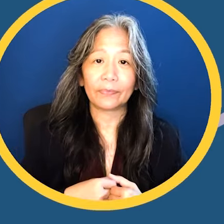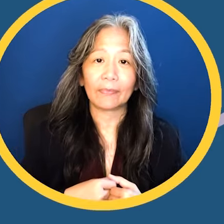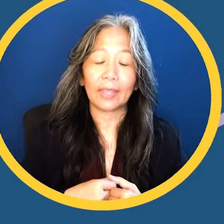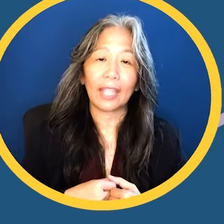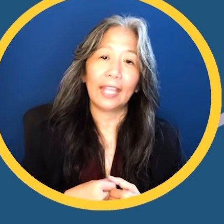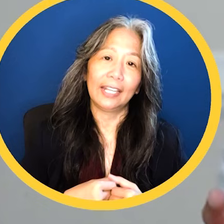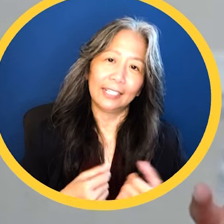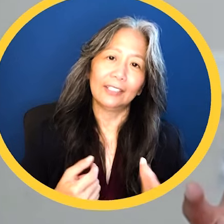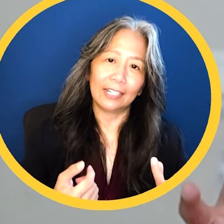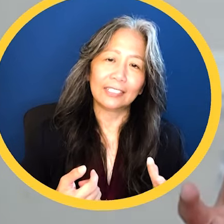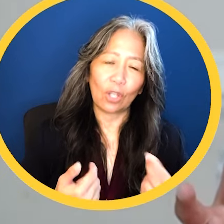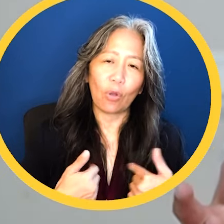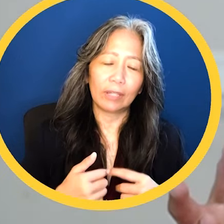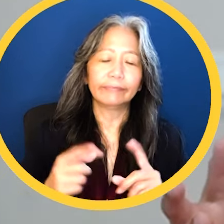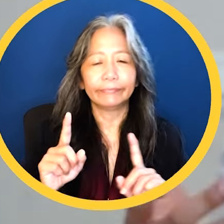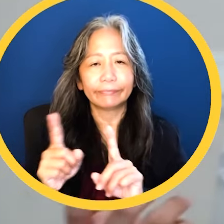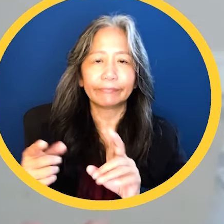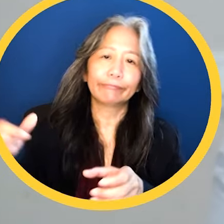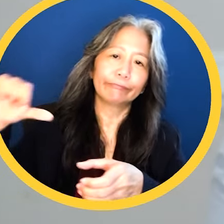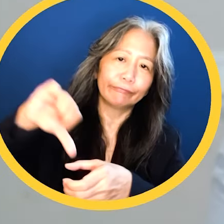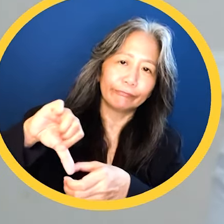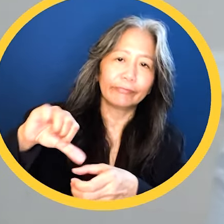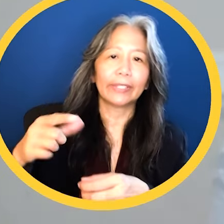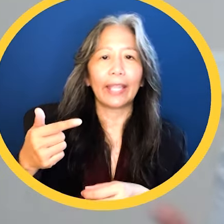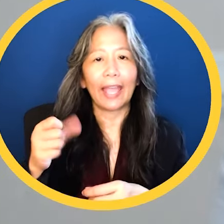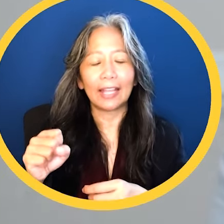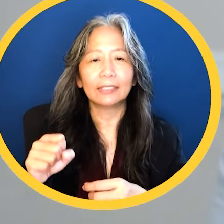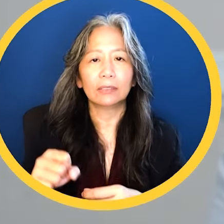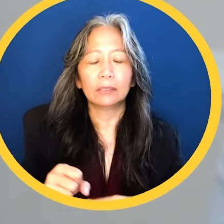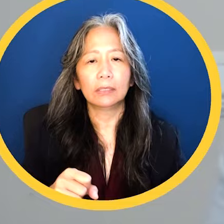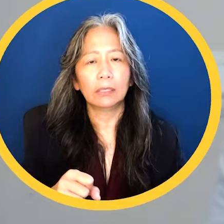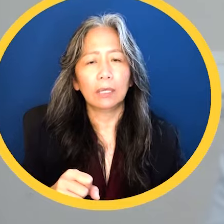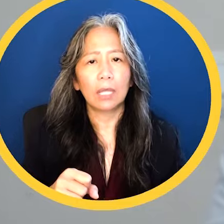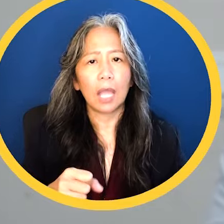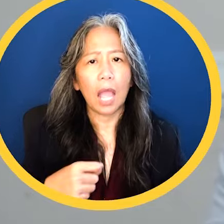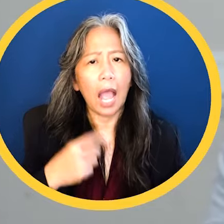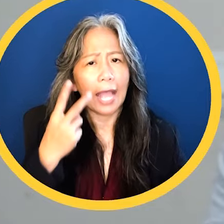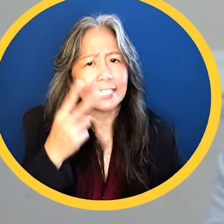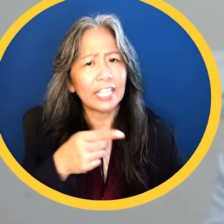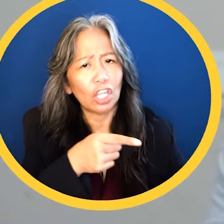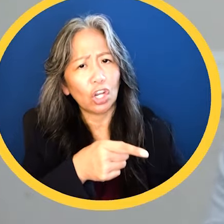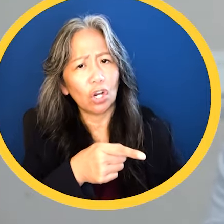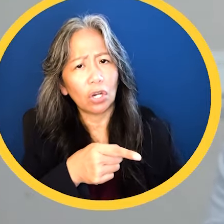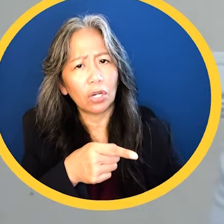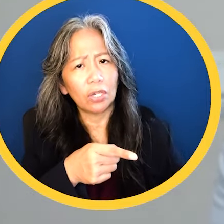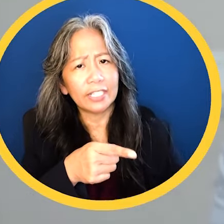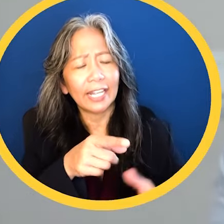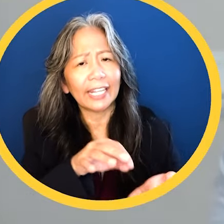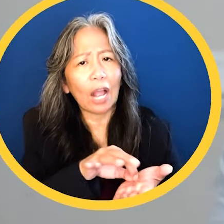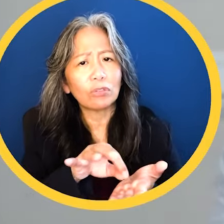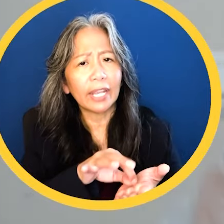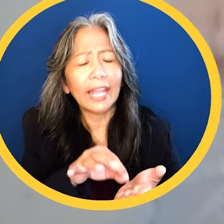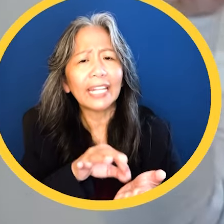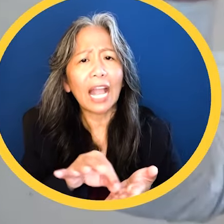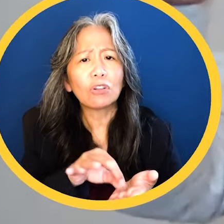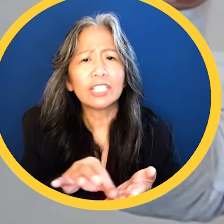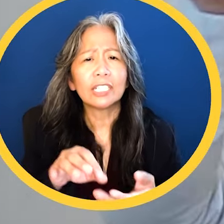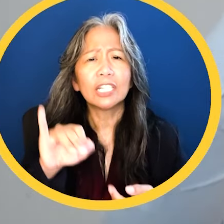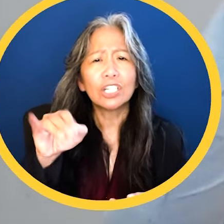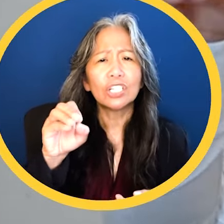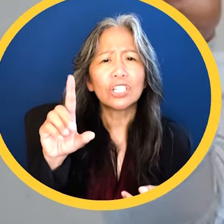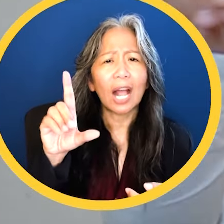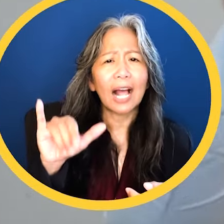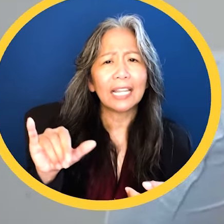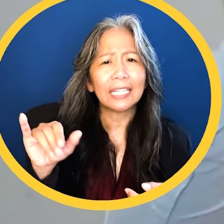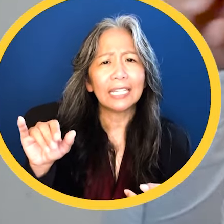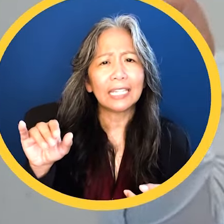And, you know, we pump gas. We go inside to go pay. I see her. And she's at the counter. And she's